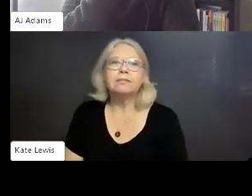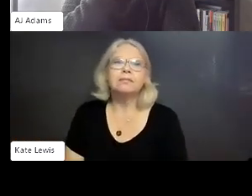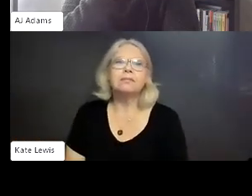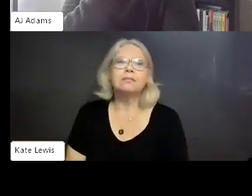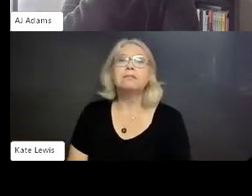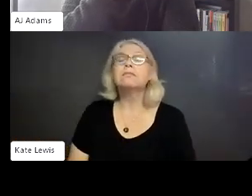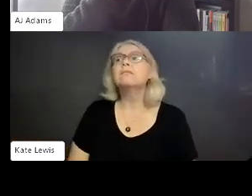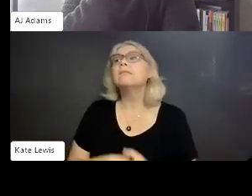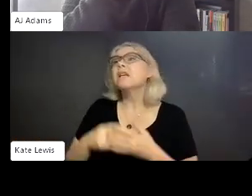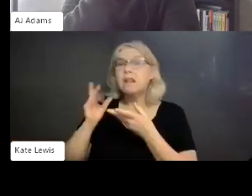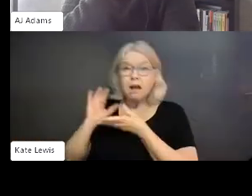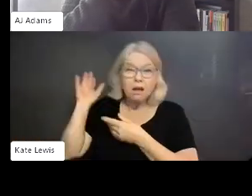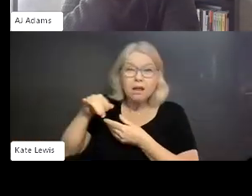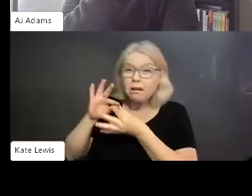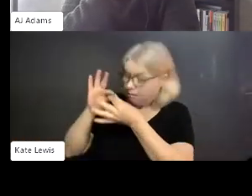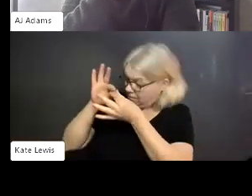it's there.